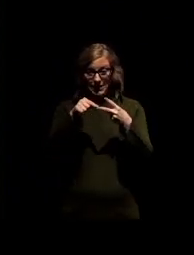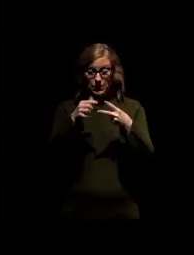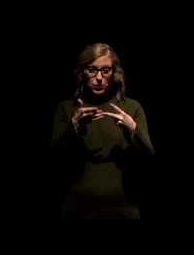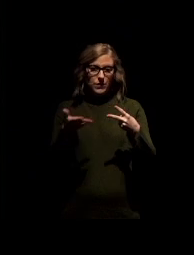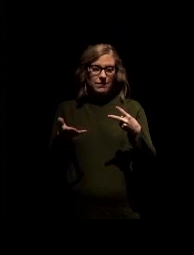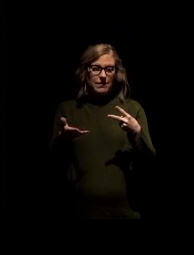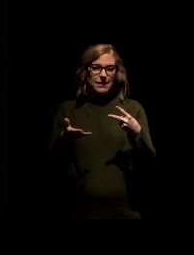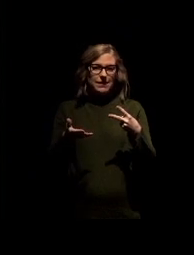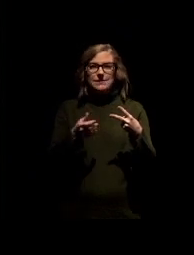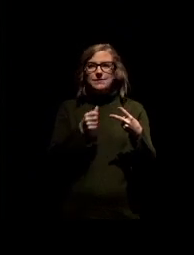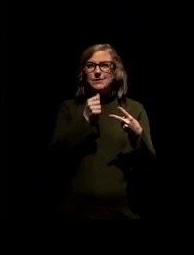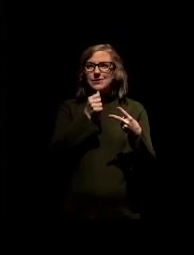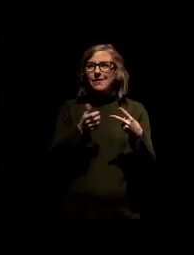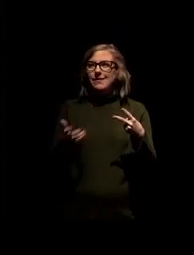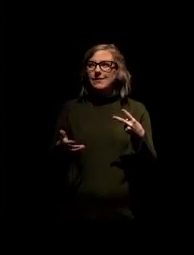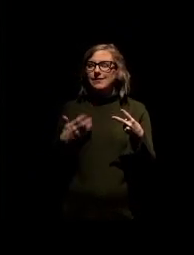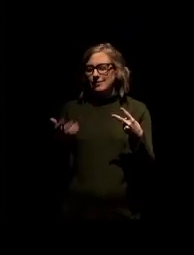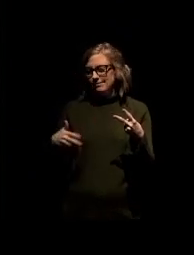like operative